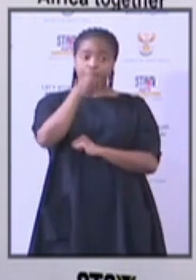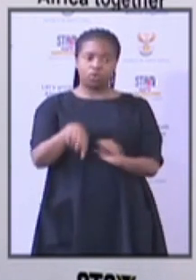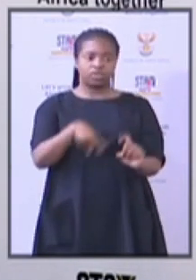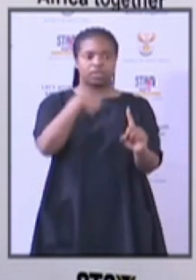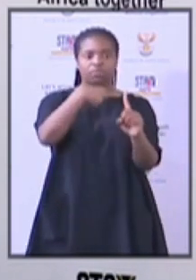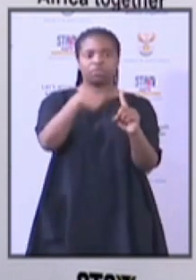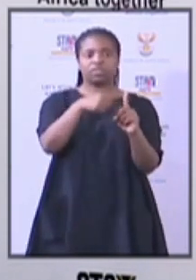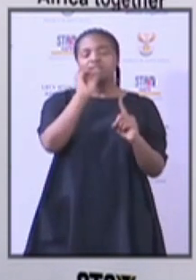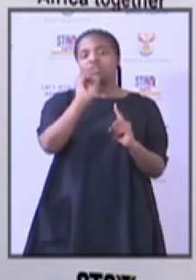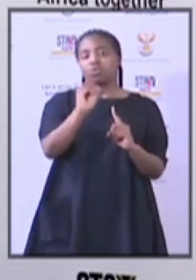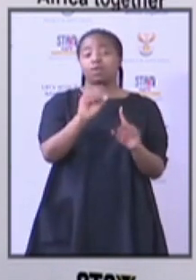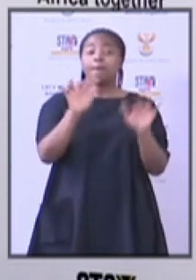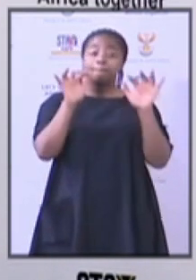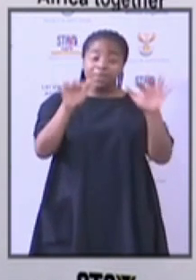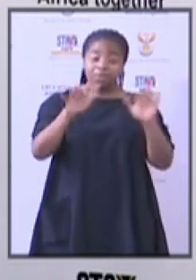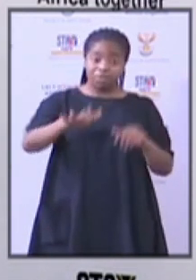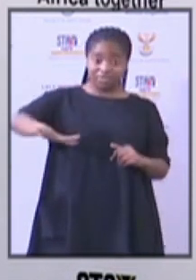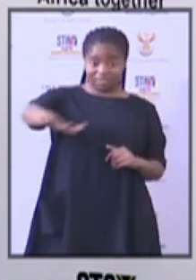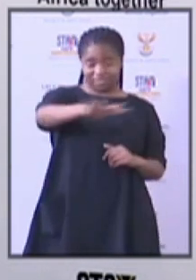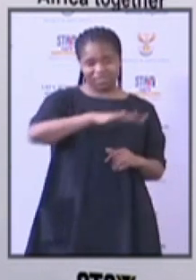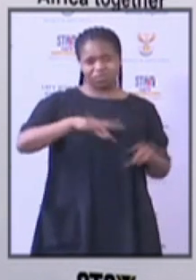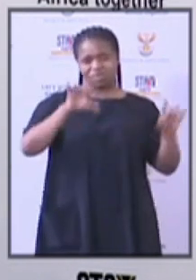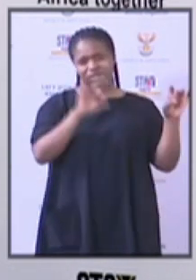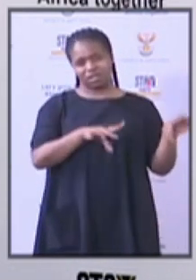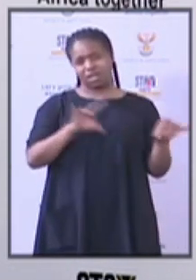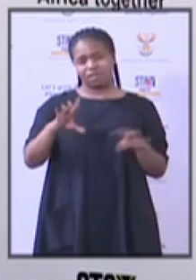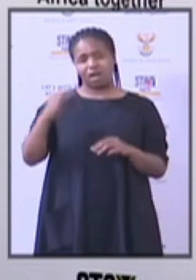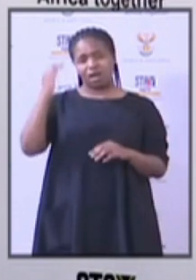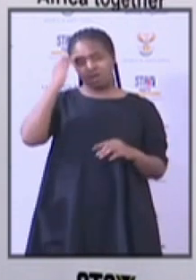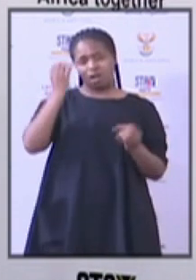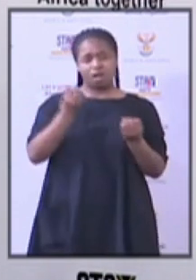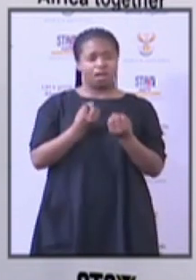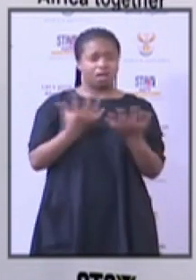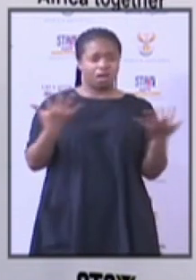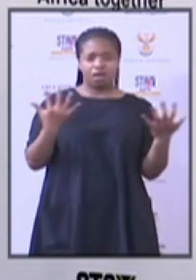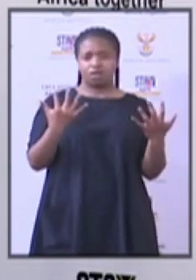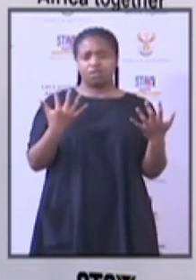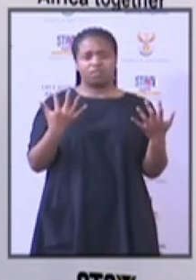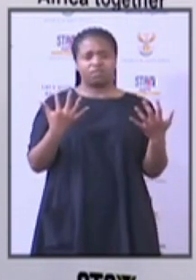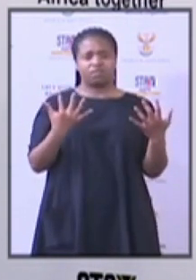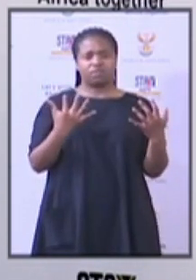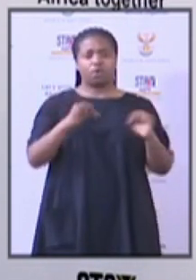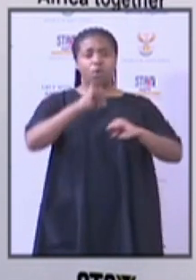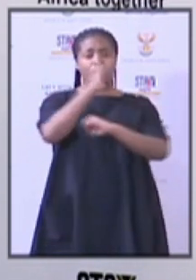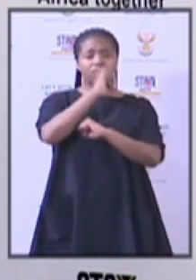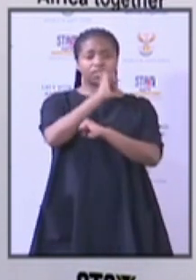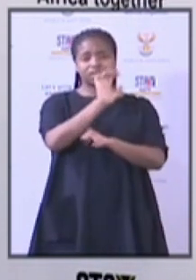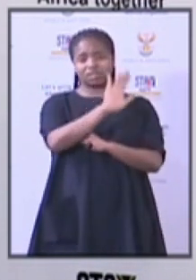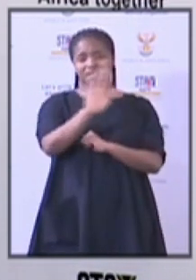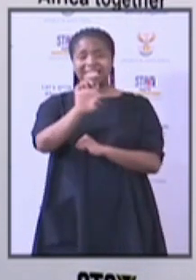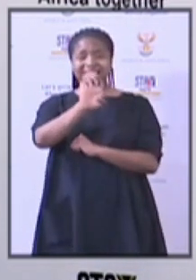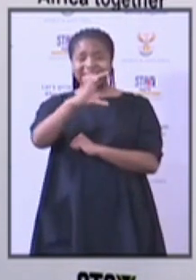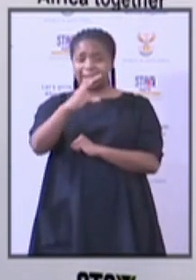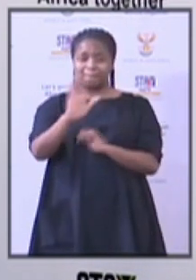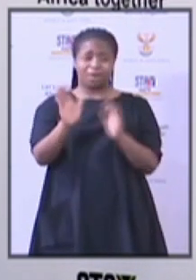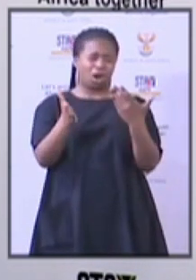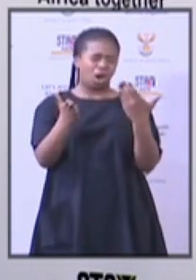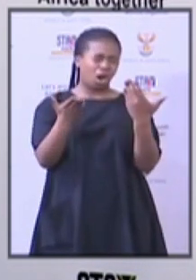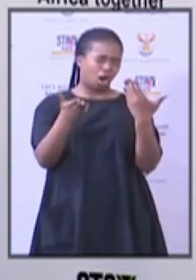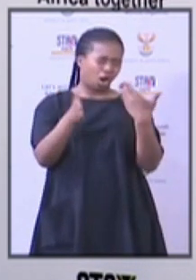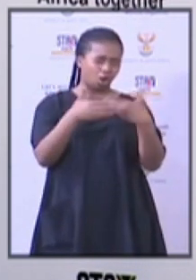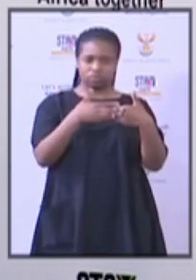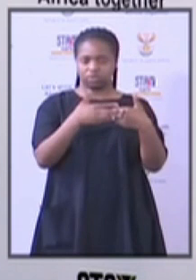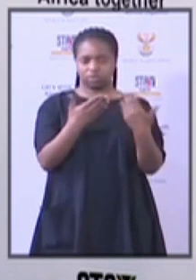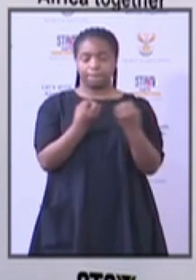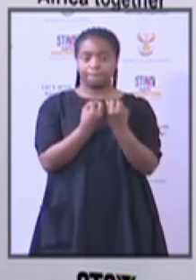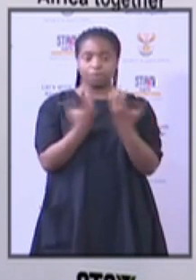positive, and people in that area suffer. I know quite a number of offices had to be closed in the Eastern Cape, and we had lots and lots